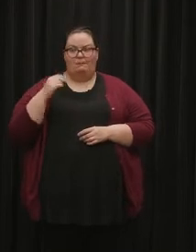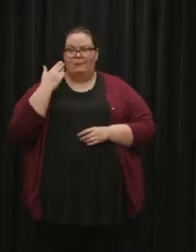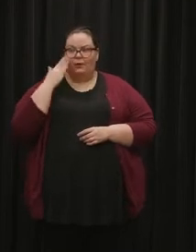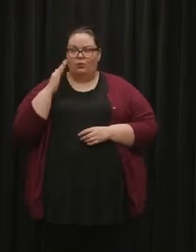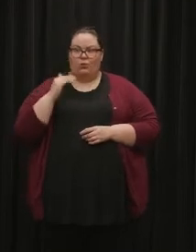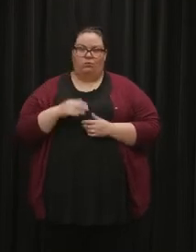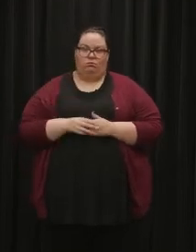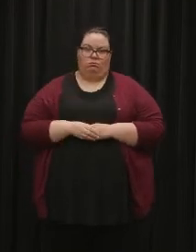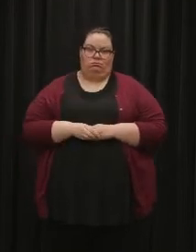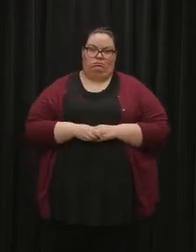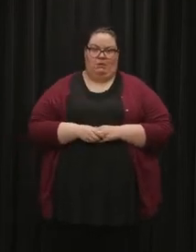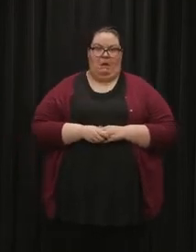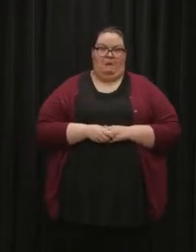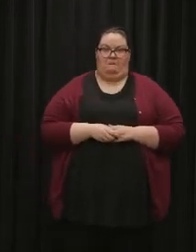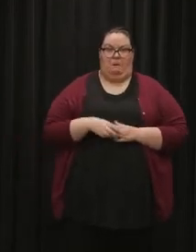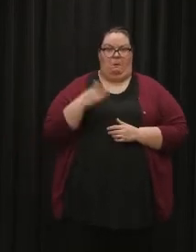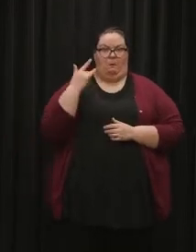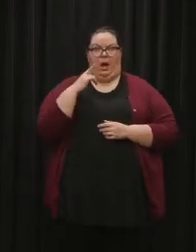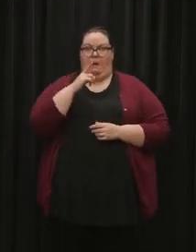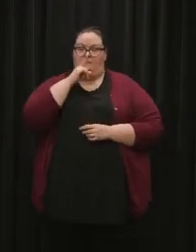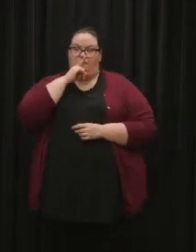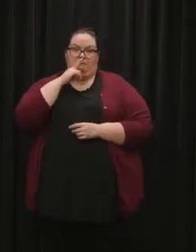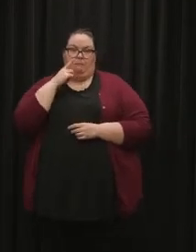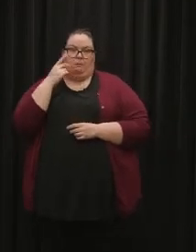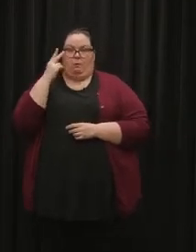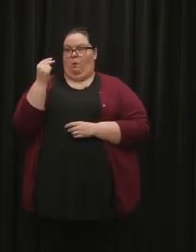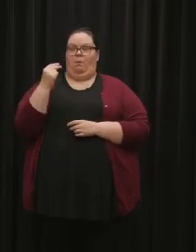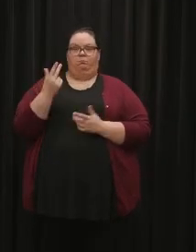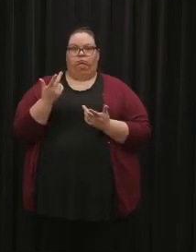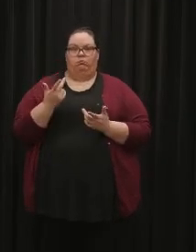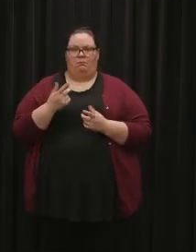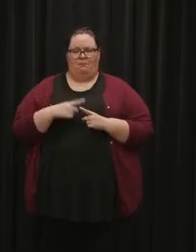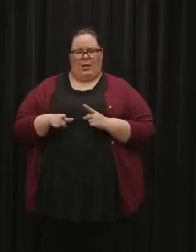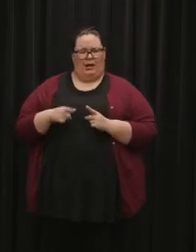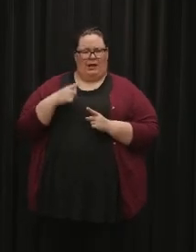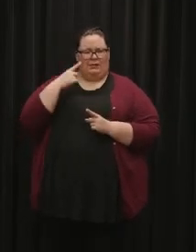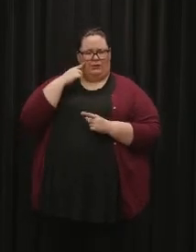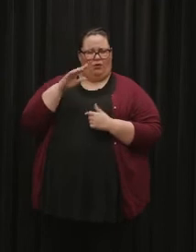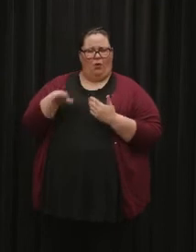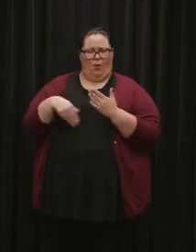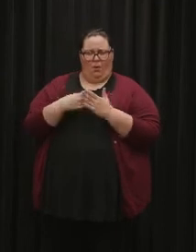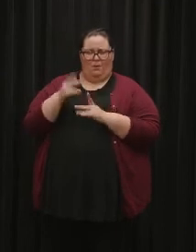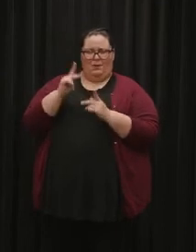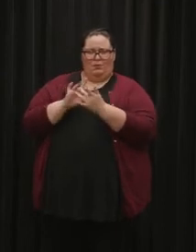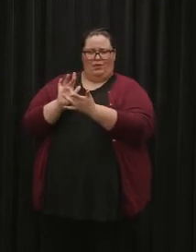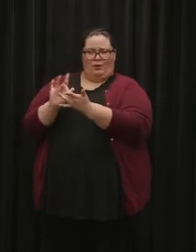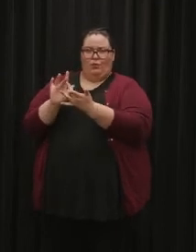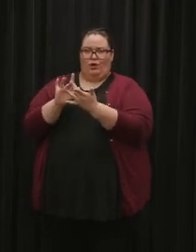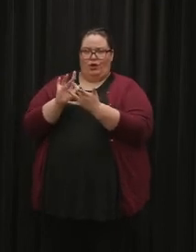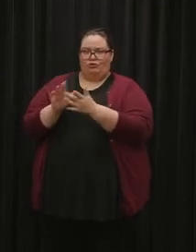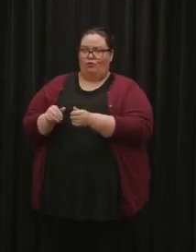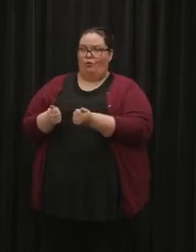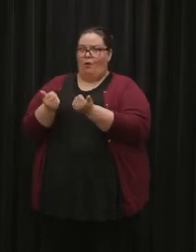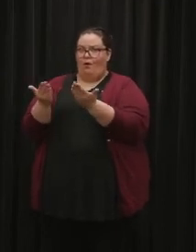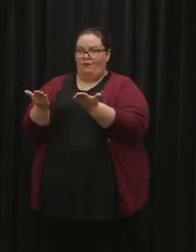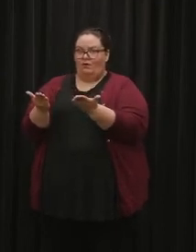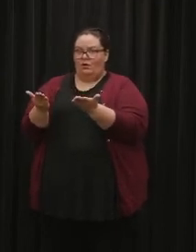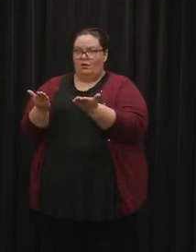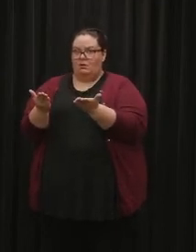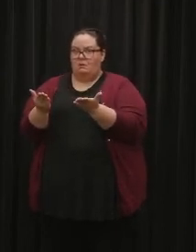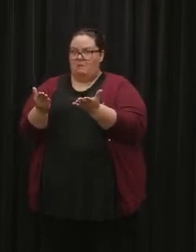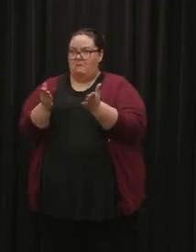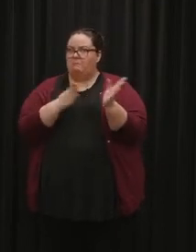say no, you know, I wouldn't know the reasons why. My understanding is I think all the people that are being offered it